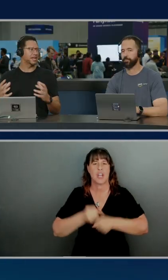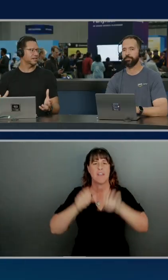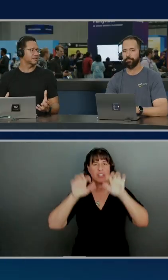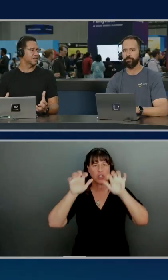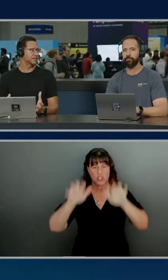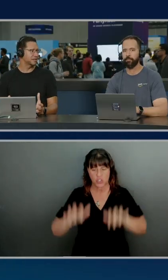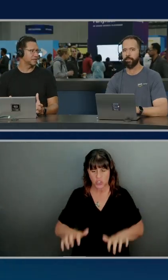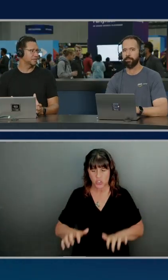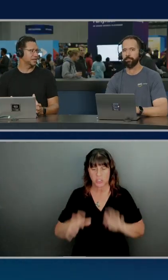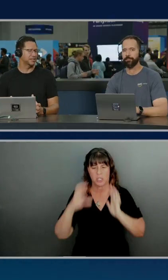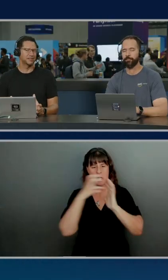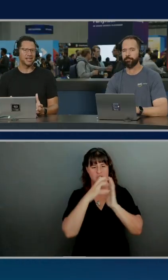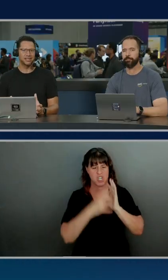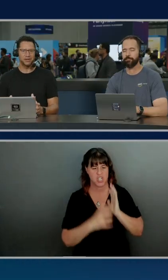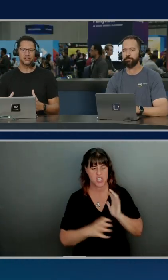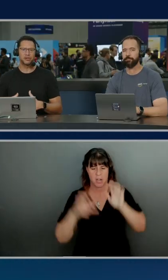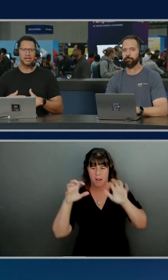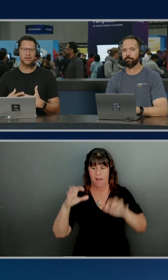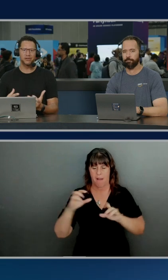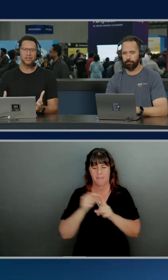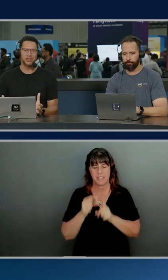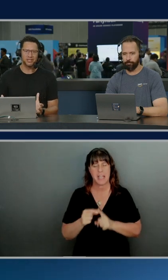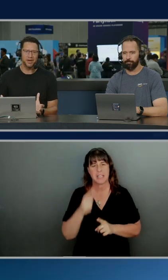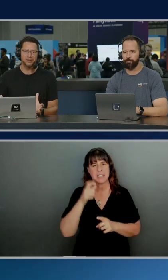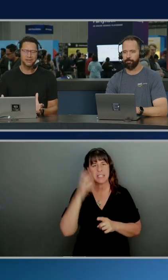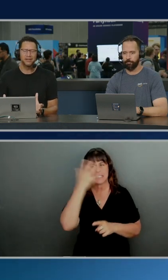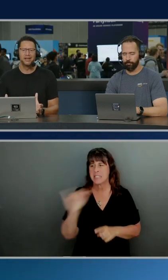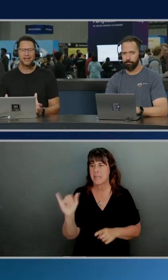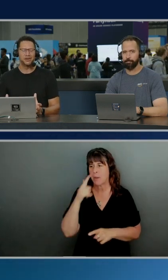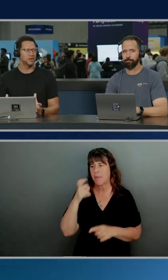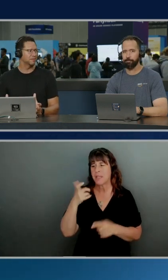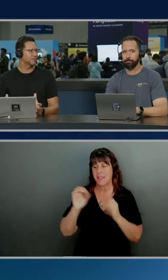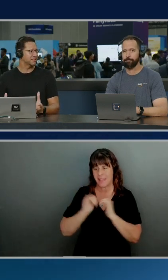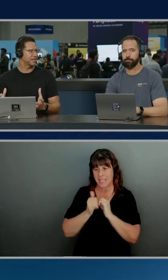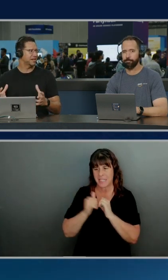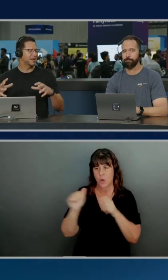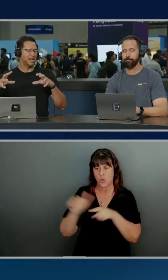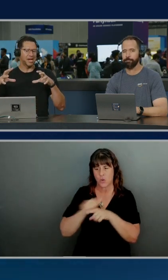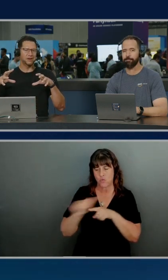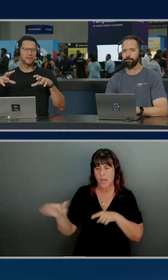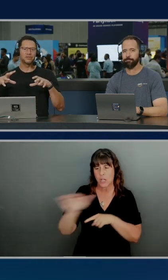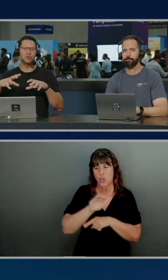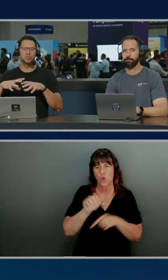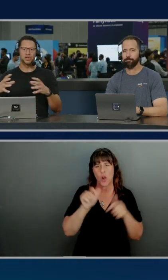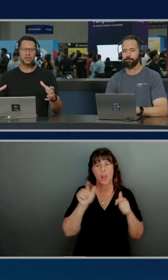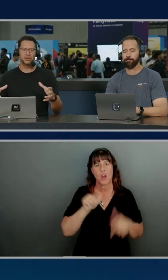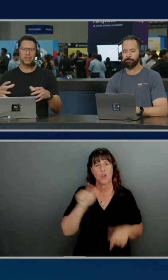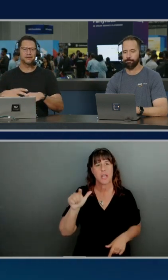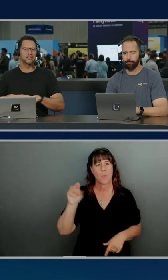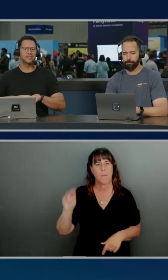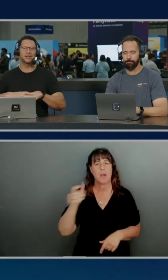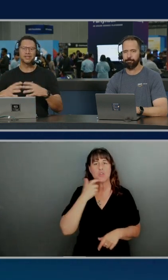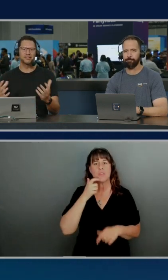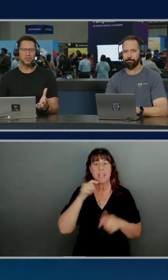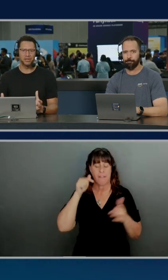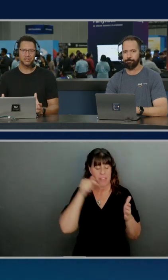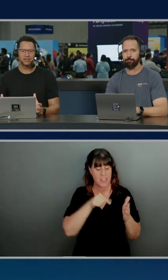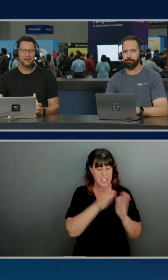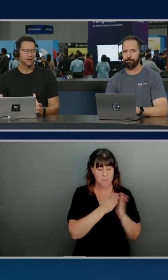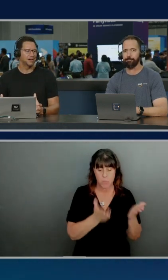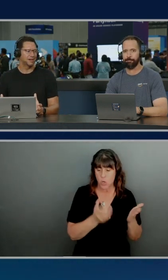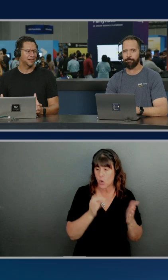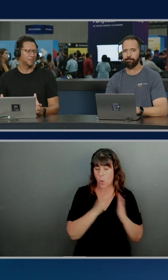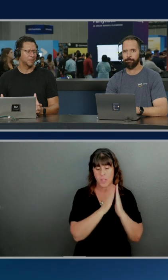body of text, it's very similar because that's how you're training your large language models. And you can say, out of this whole book or out of this series of